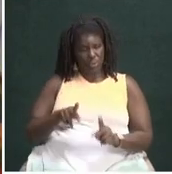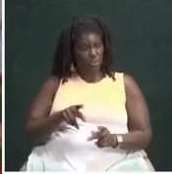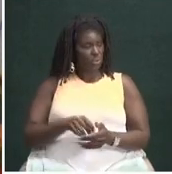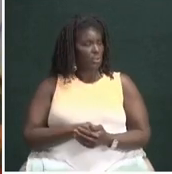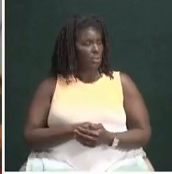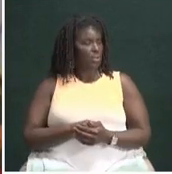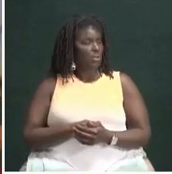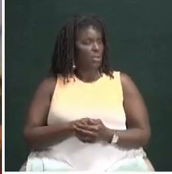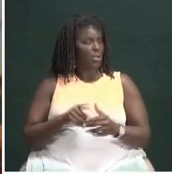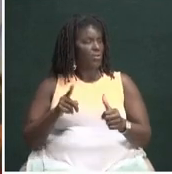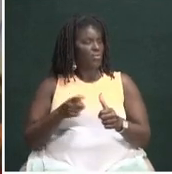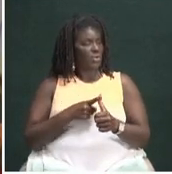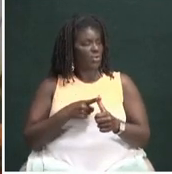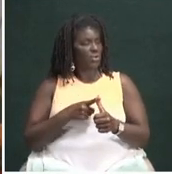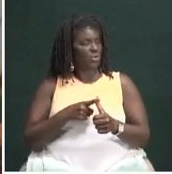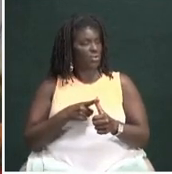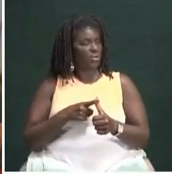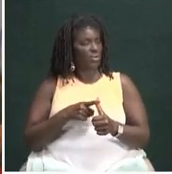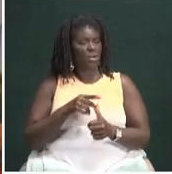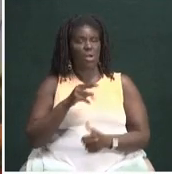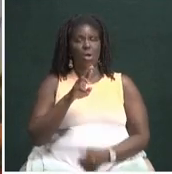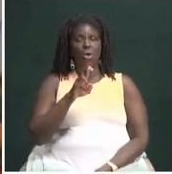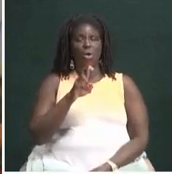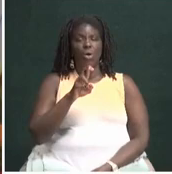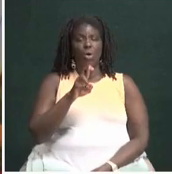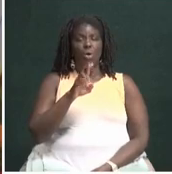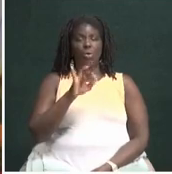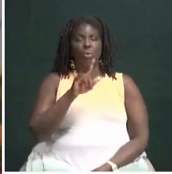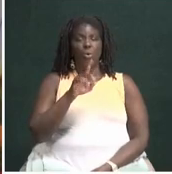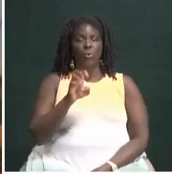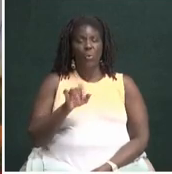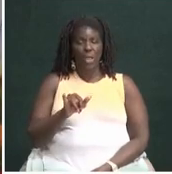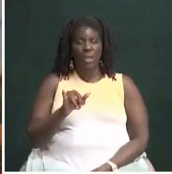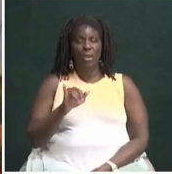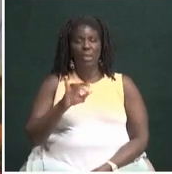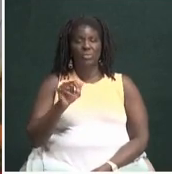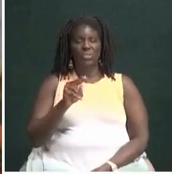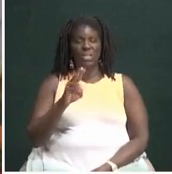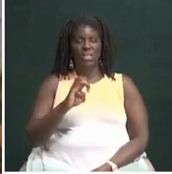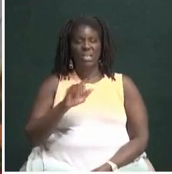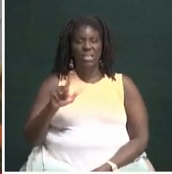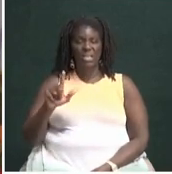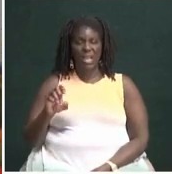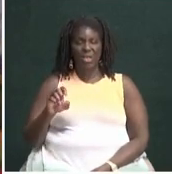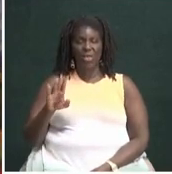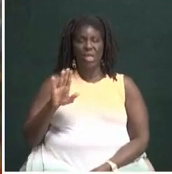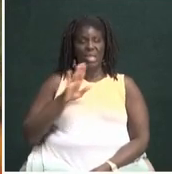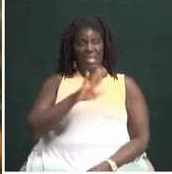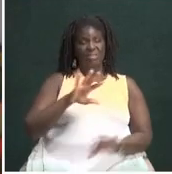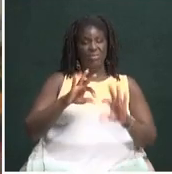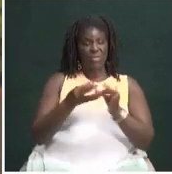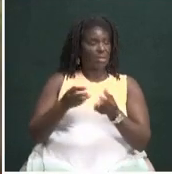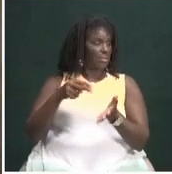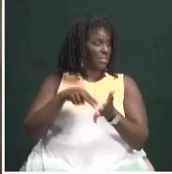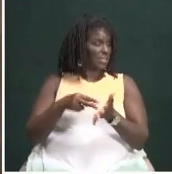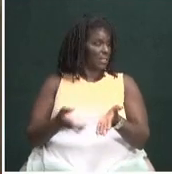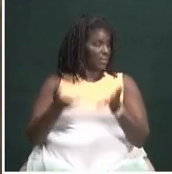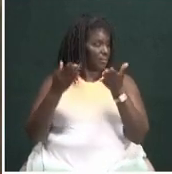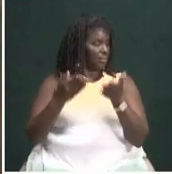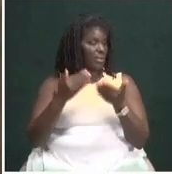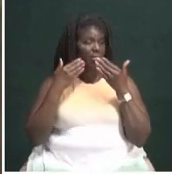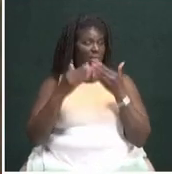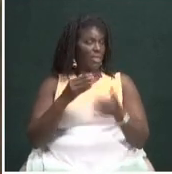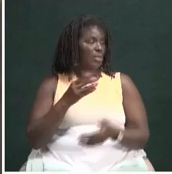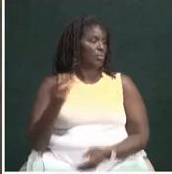And first, I'd like to ask Riley and Janelle to stand up, his family, so we can recognize them as well. Thank you, Janelle. Thank